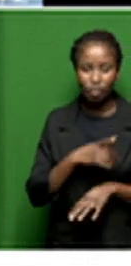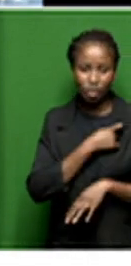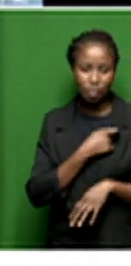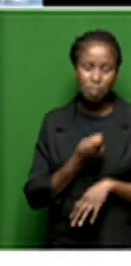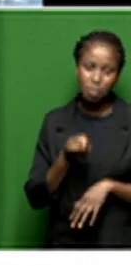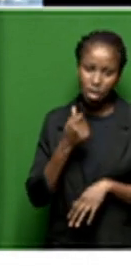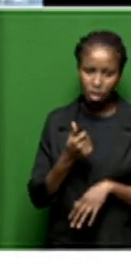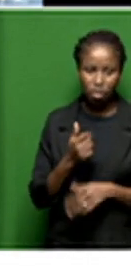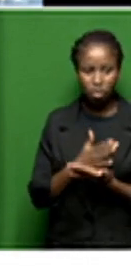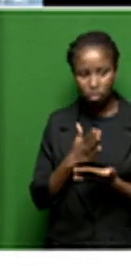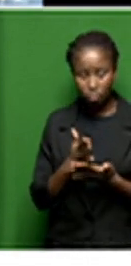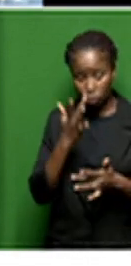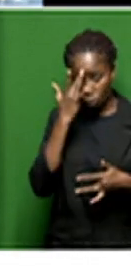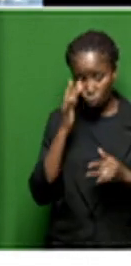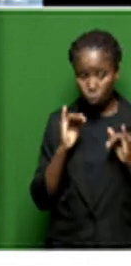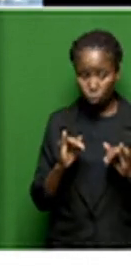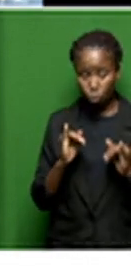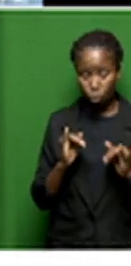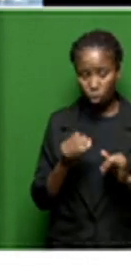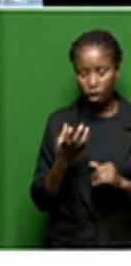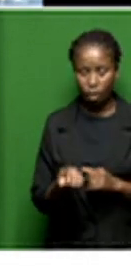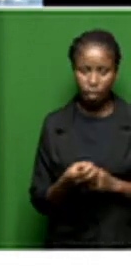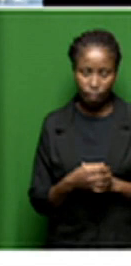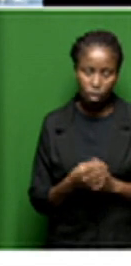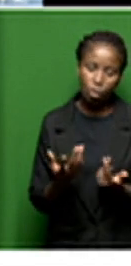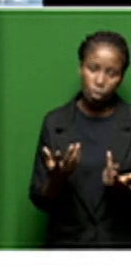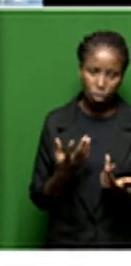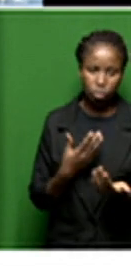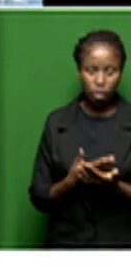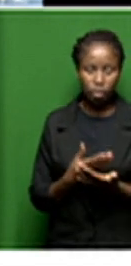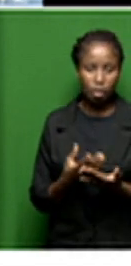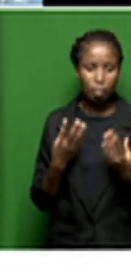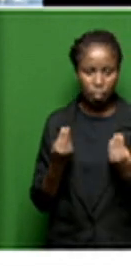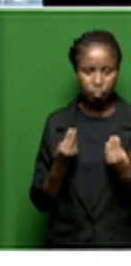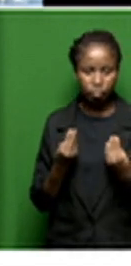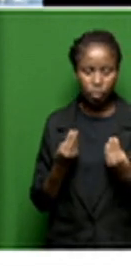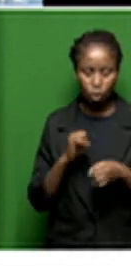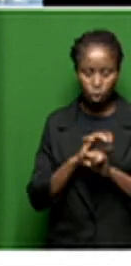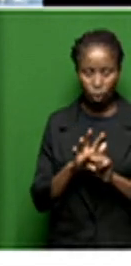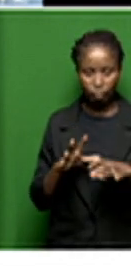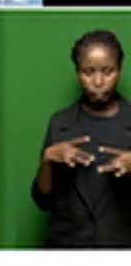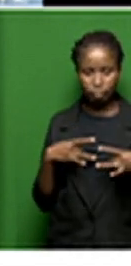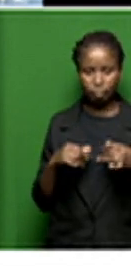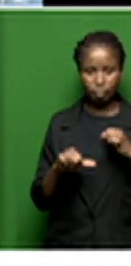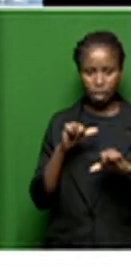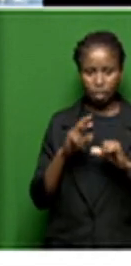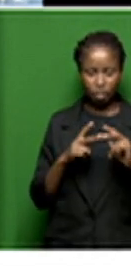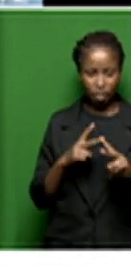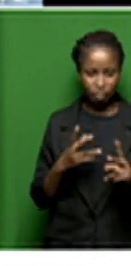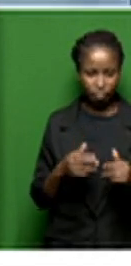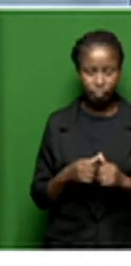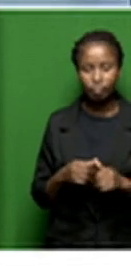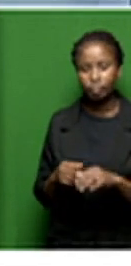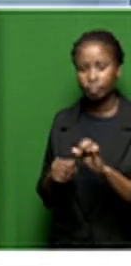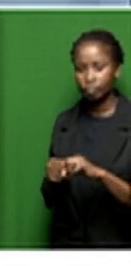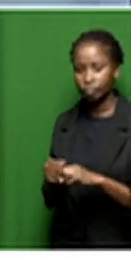are getting seriously ill or indeed getting infected with COVID. So it seems